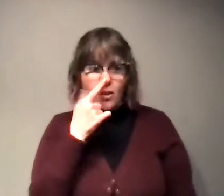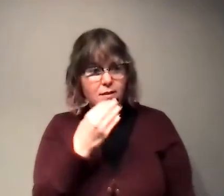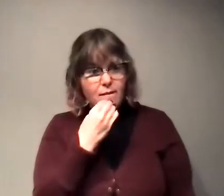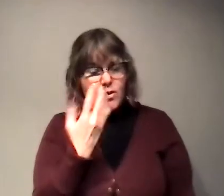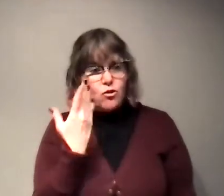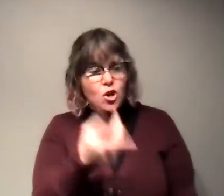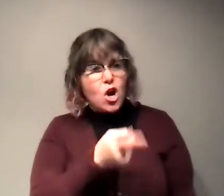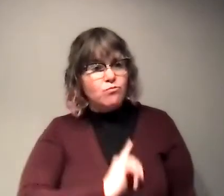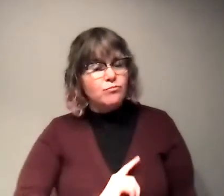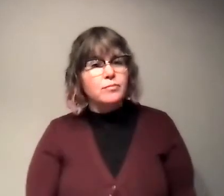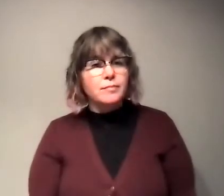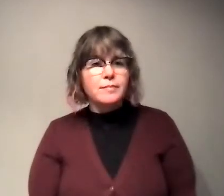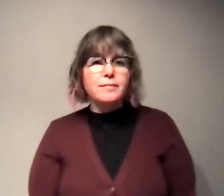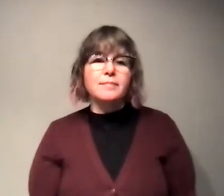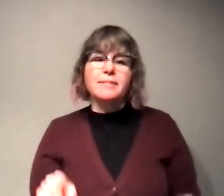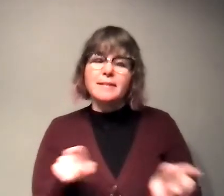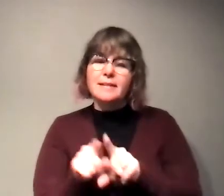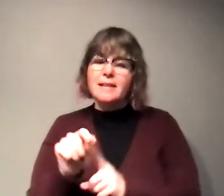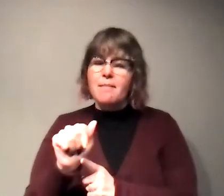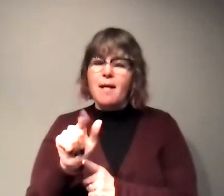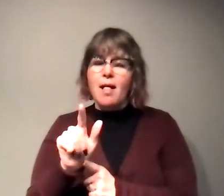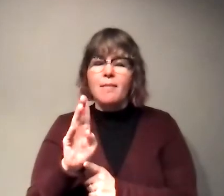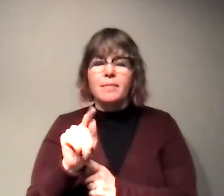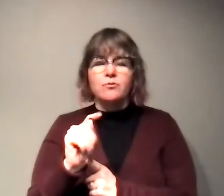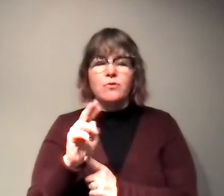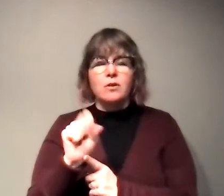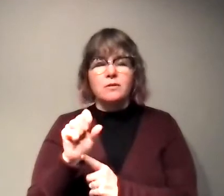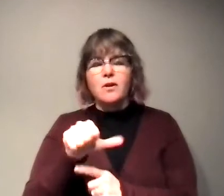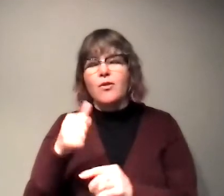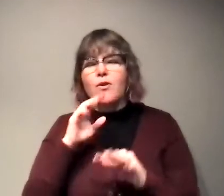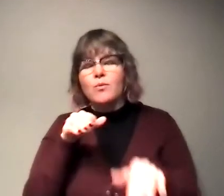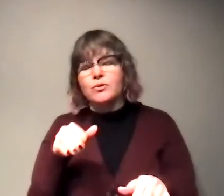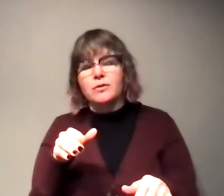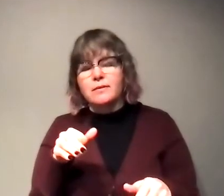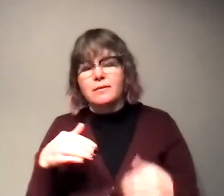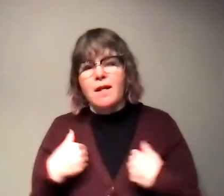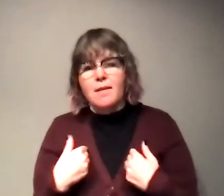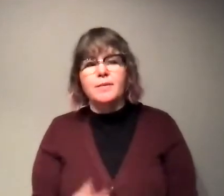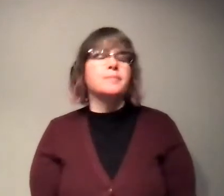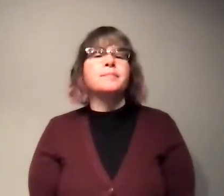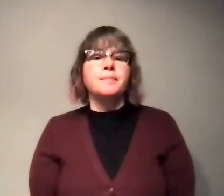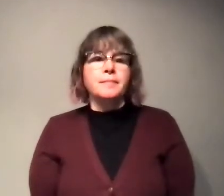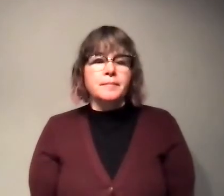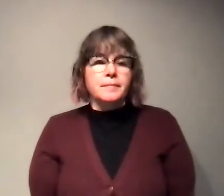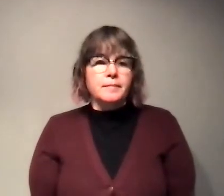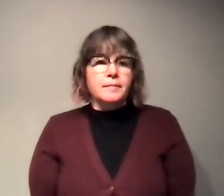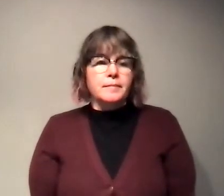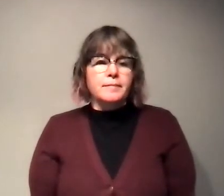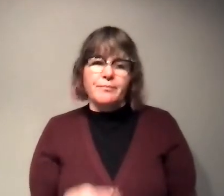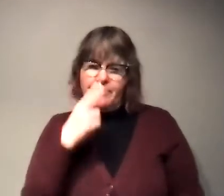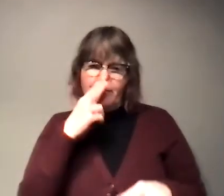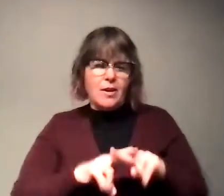they eat it. That's also true for albatrosses and other ocean animals. The next question is from a judge again. This is a fun question.